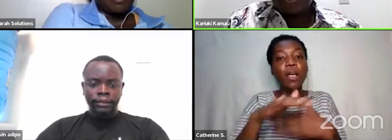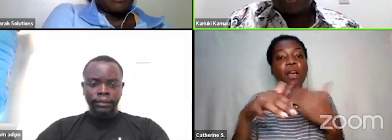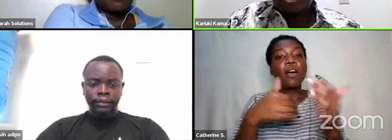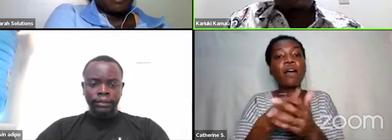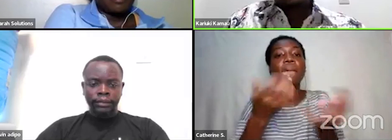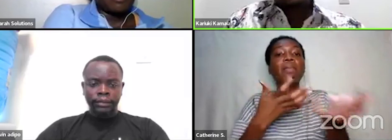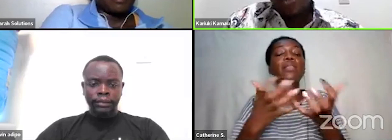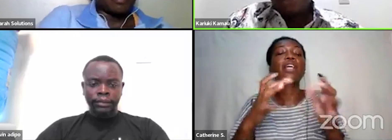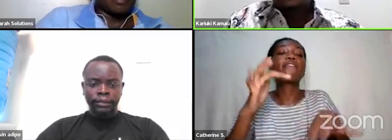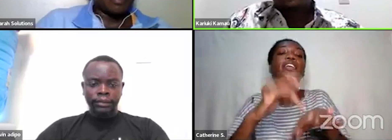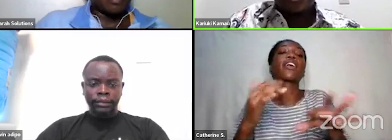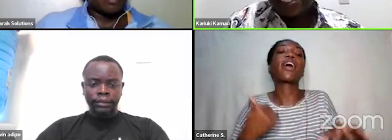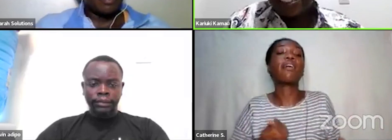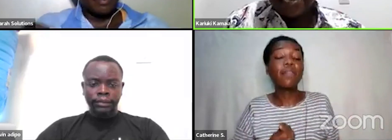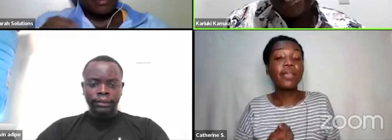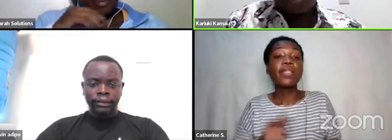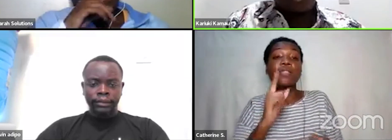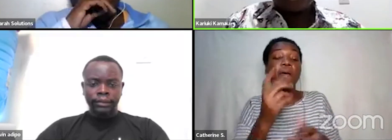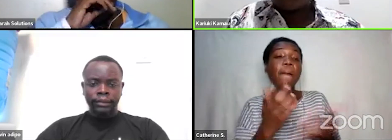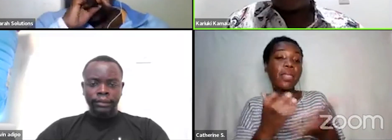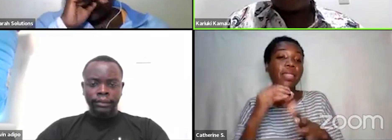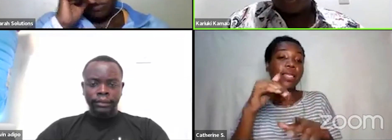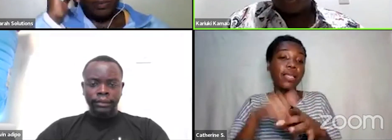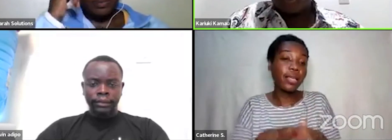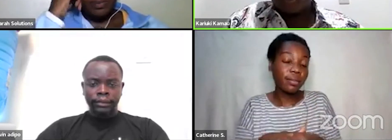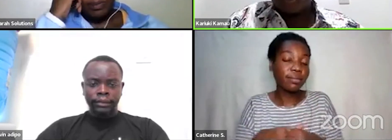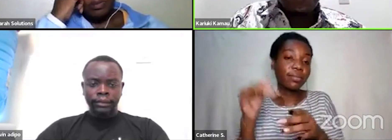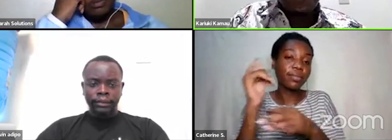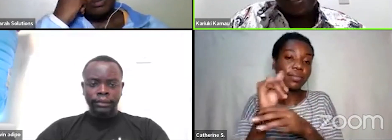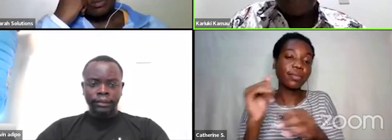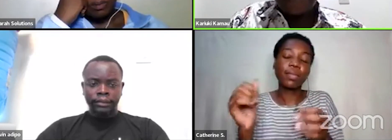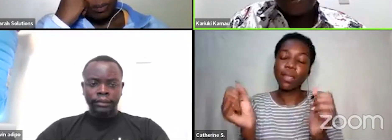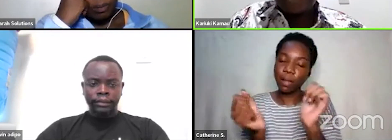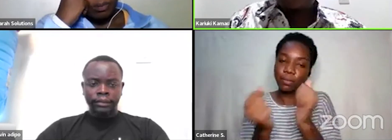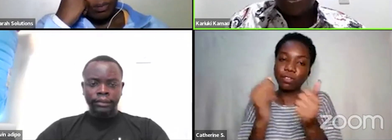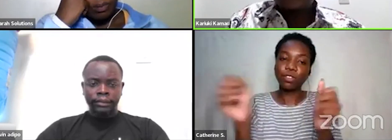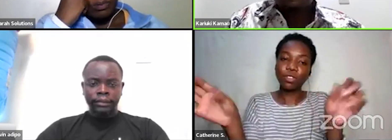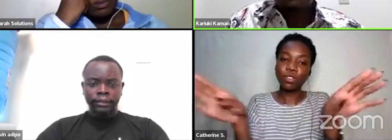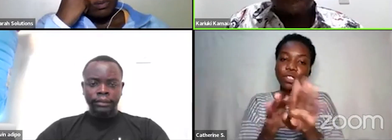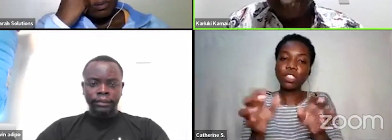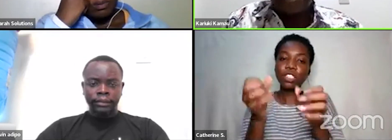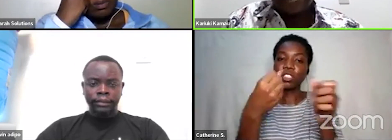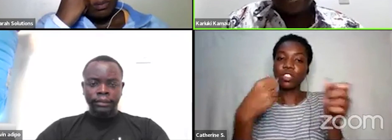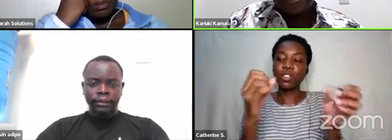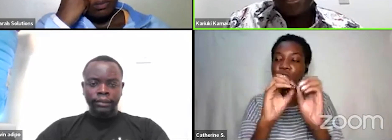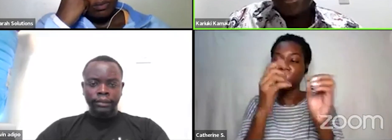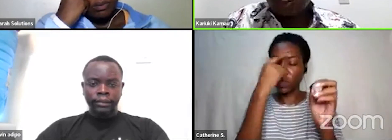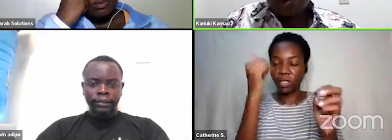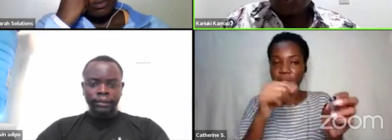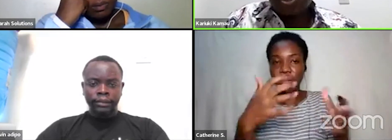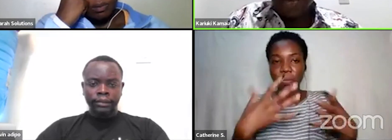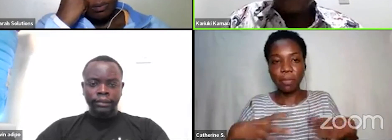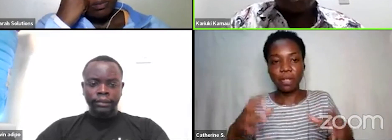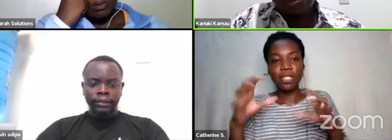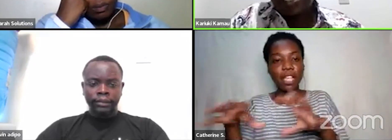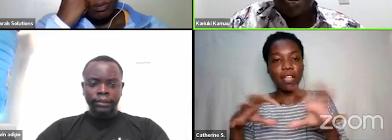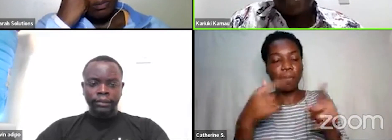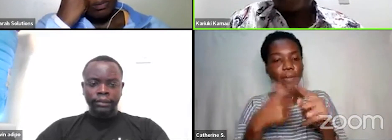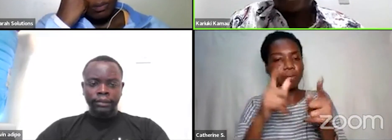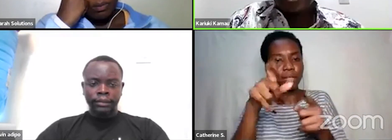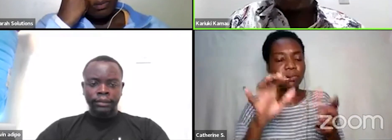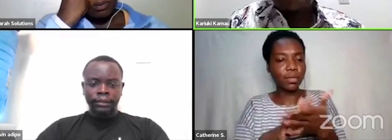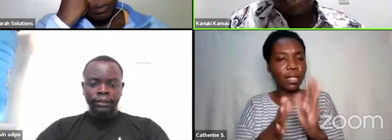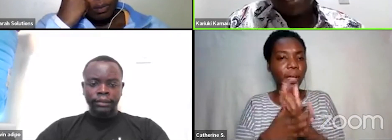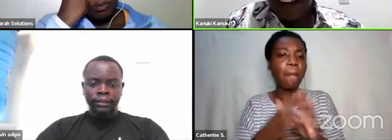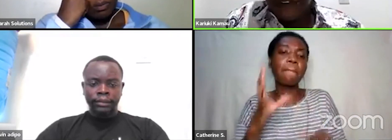in entrepreneurship, you have to be resilient. You don't close doors because other people are suffering. You have to be patient and do what have to be